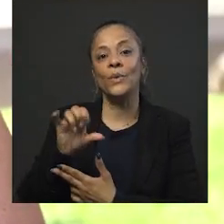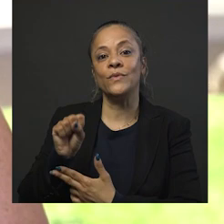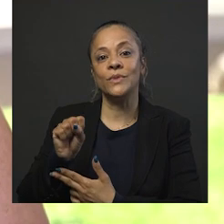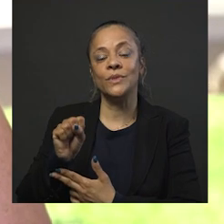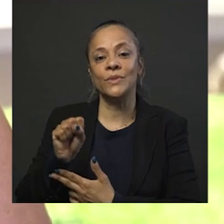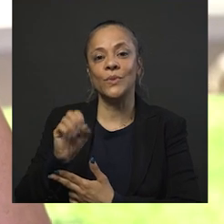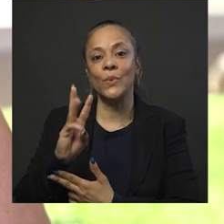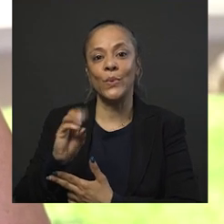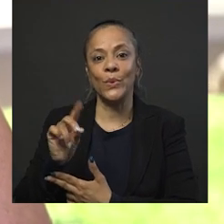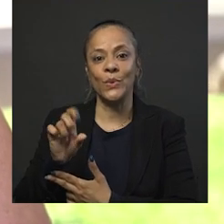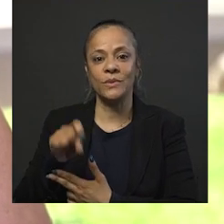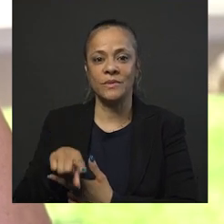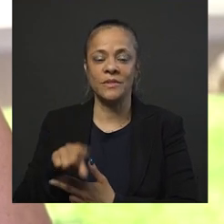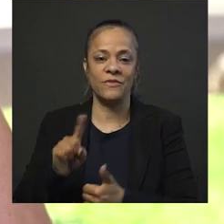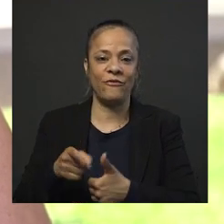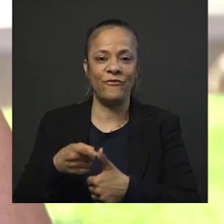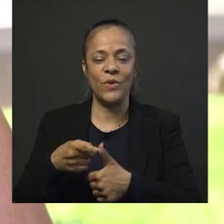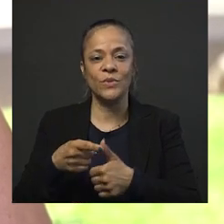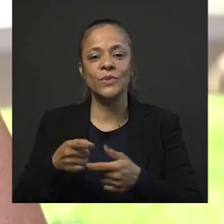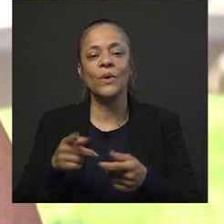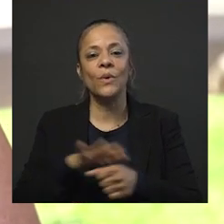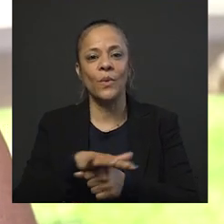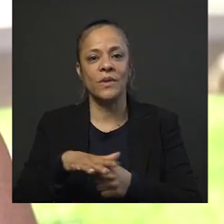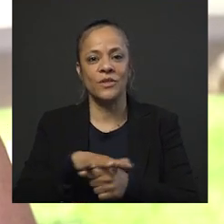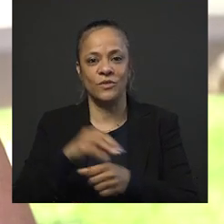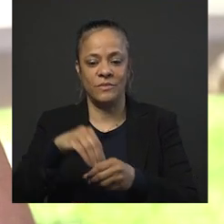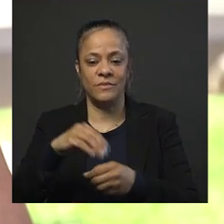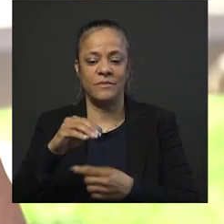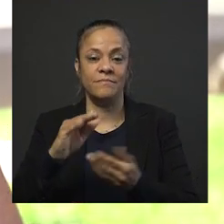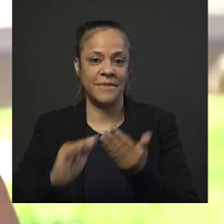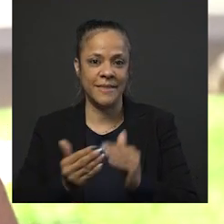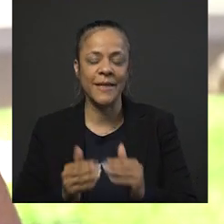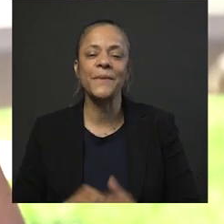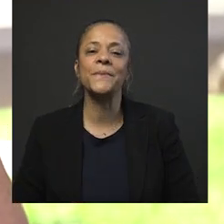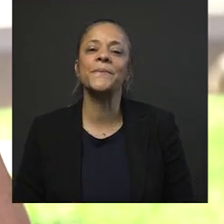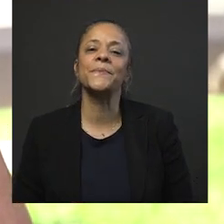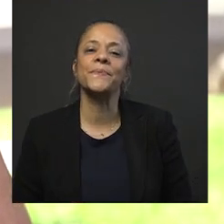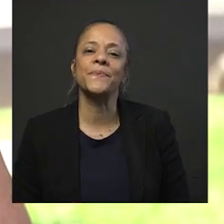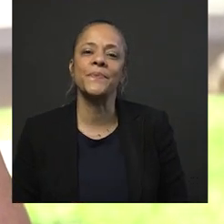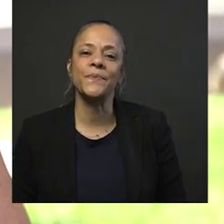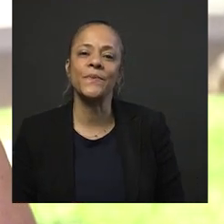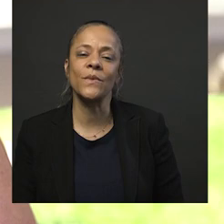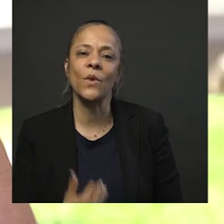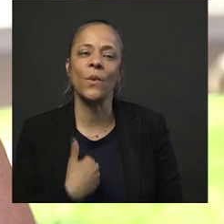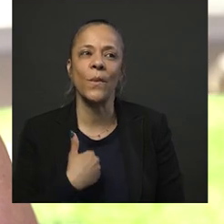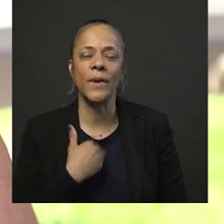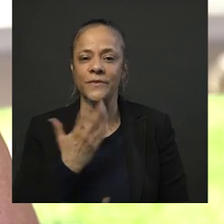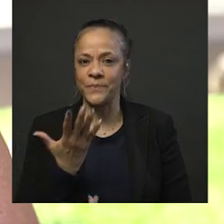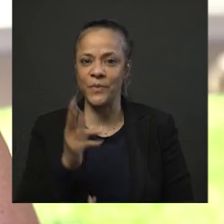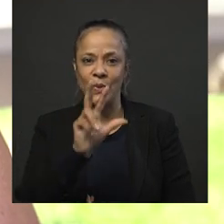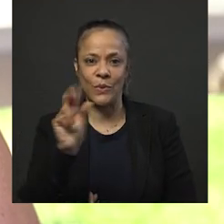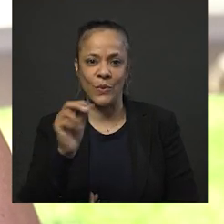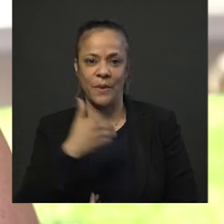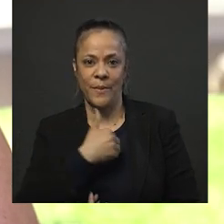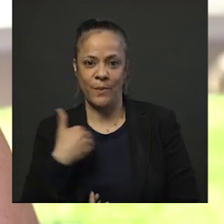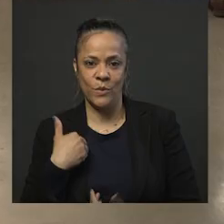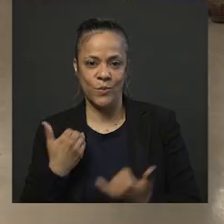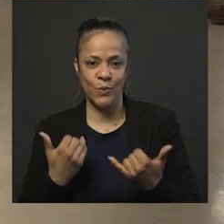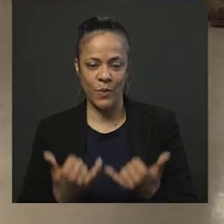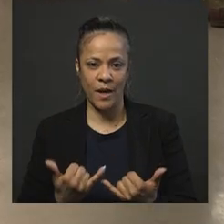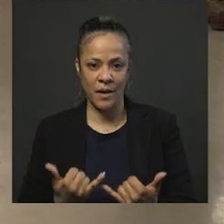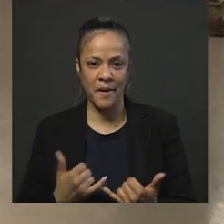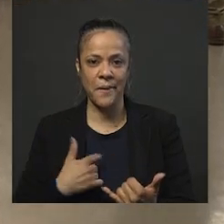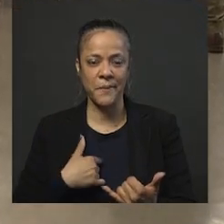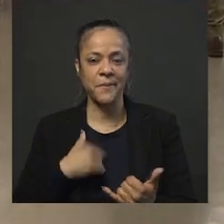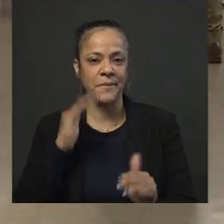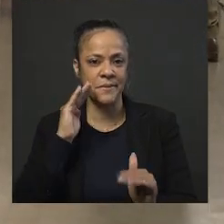are here at Curry's Woods, one of our prime locations, the first location across the city. And we have nearly